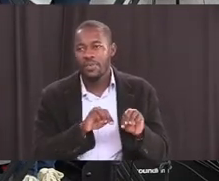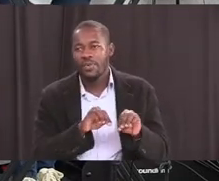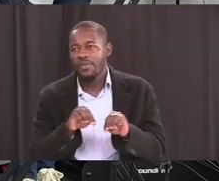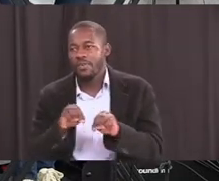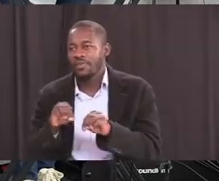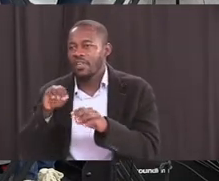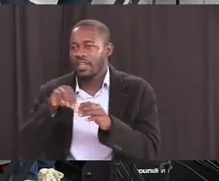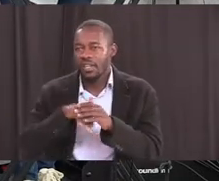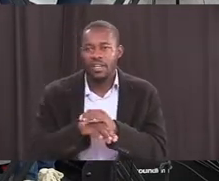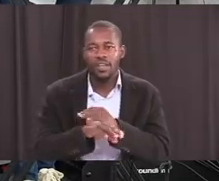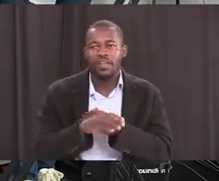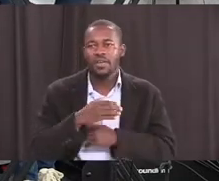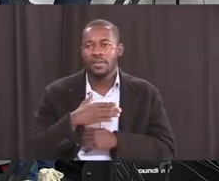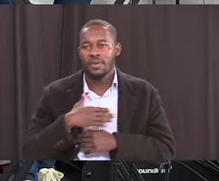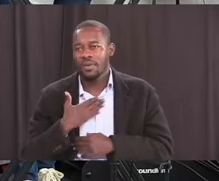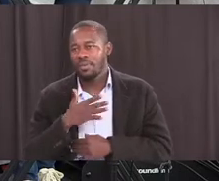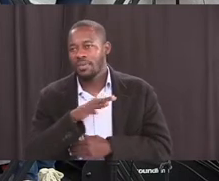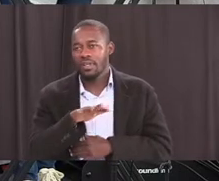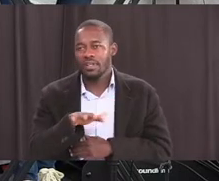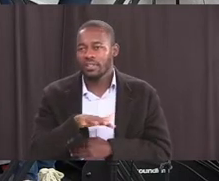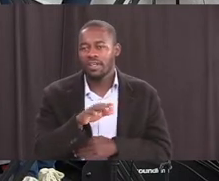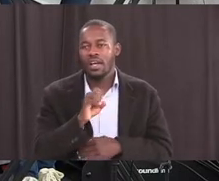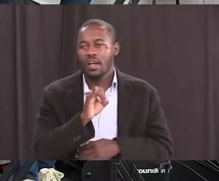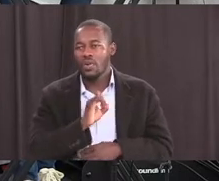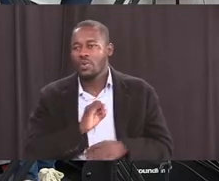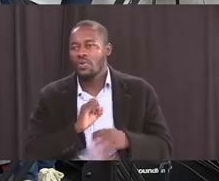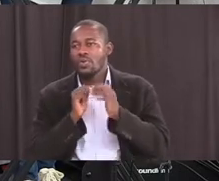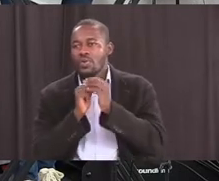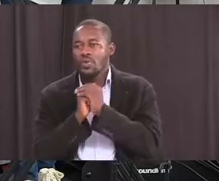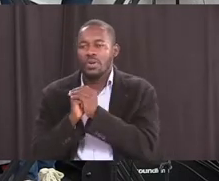our midst. I worship you.